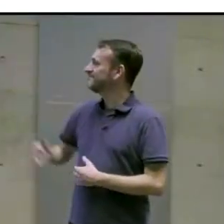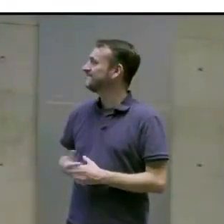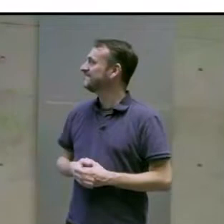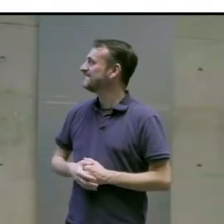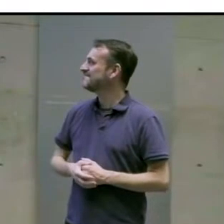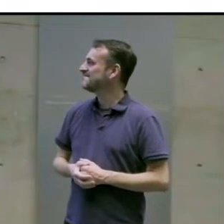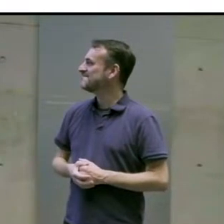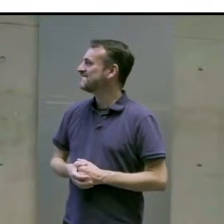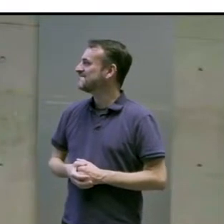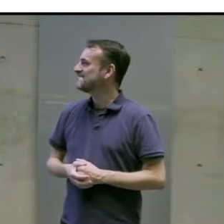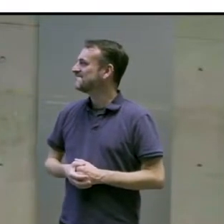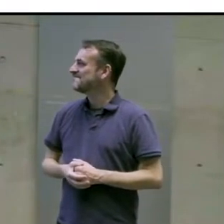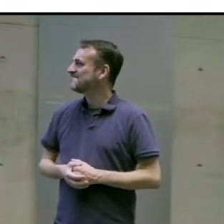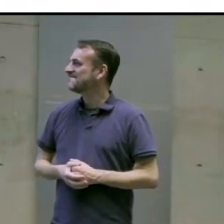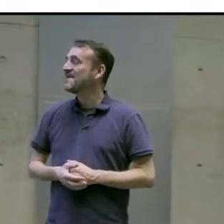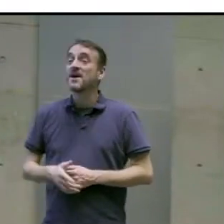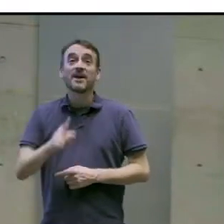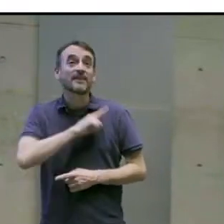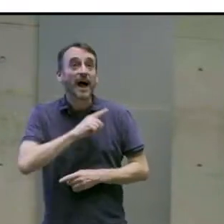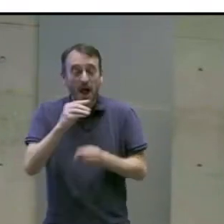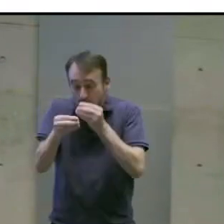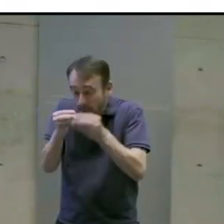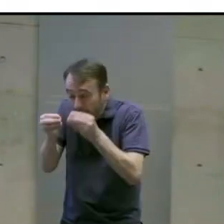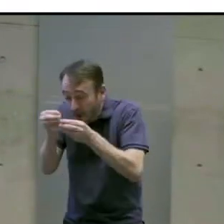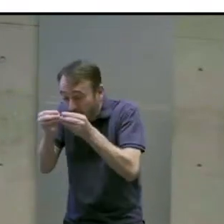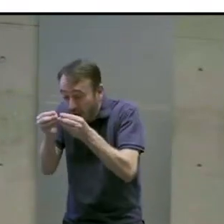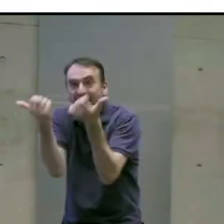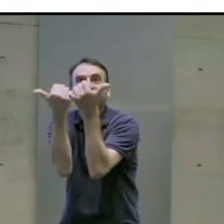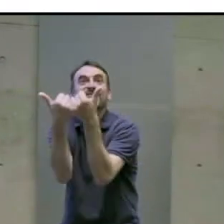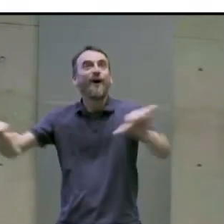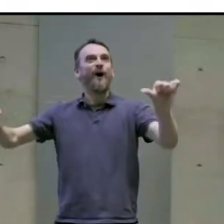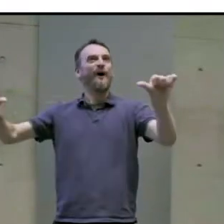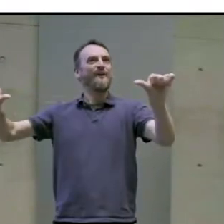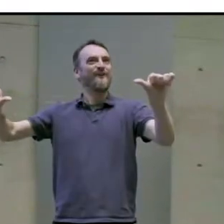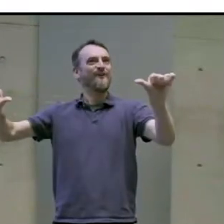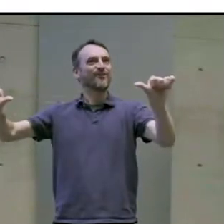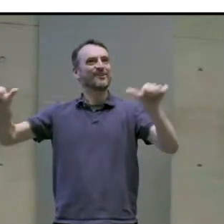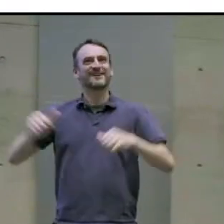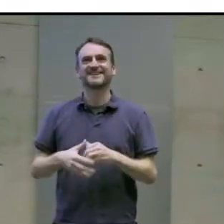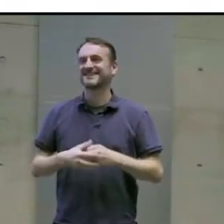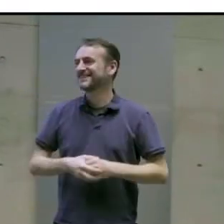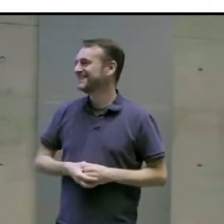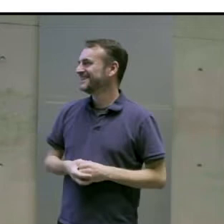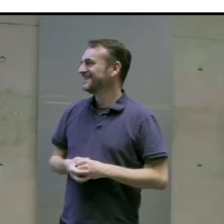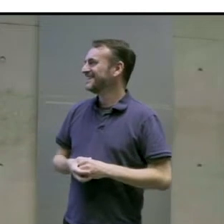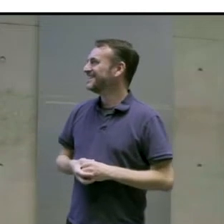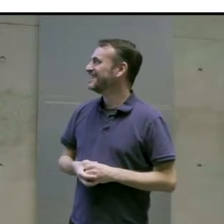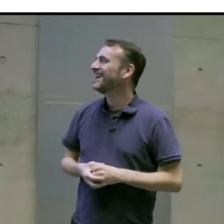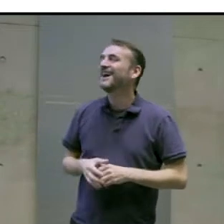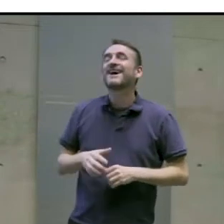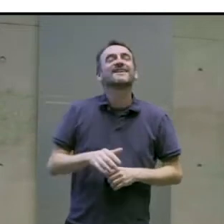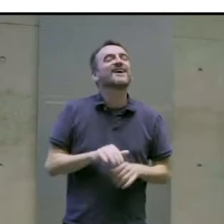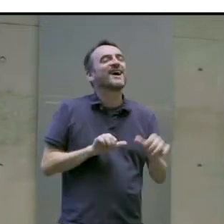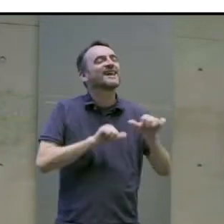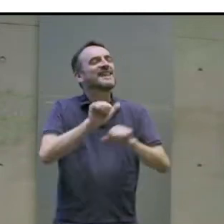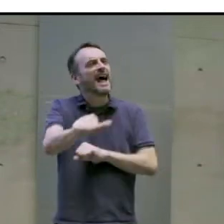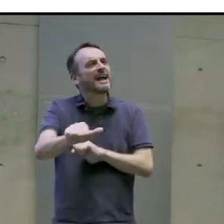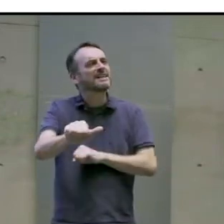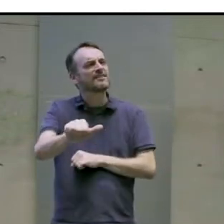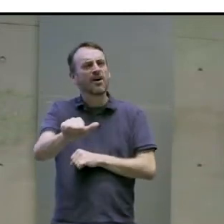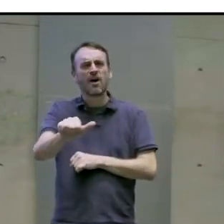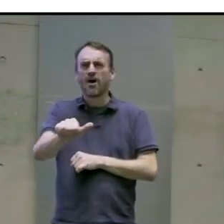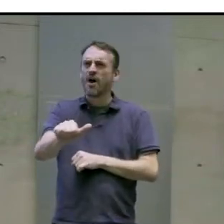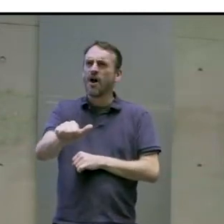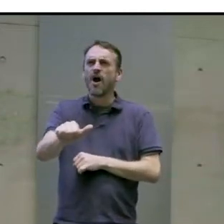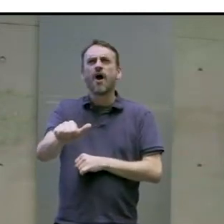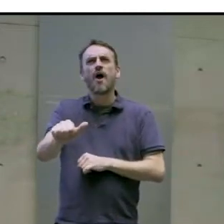That's how you solve a puzzle. Okay. Back to Nina. Next up, we've got reflex. I think a lot